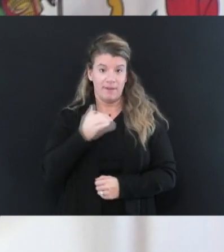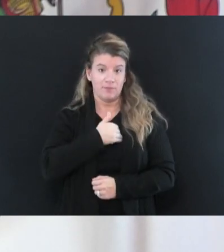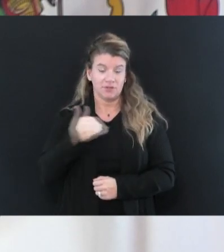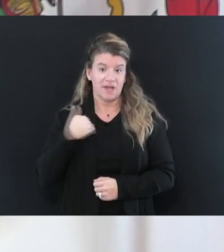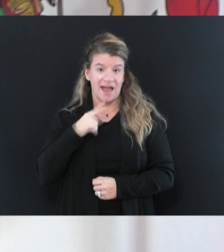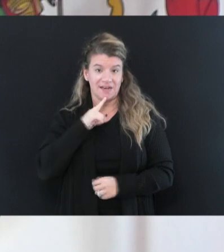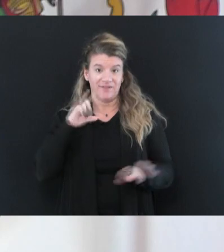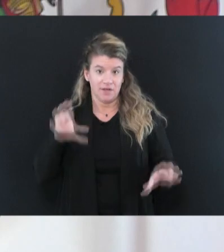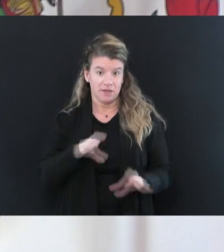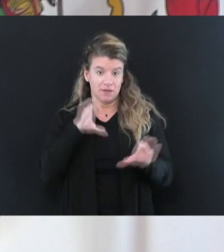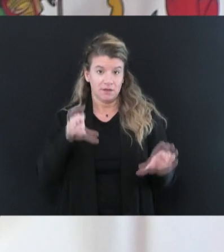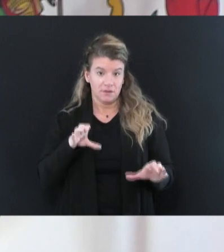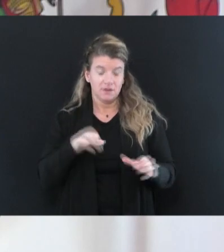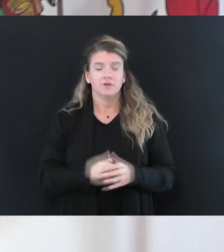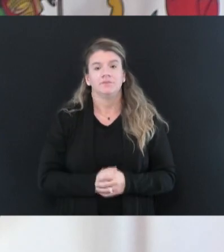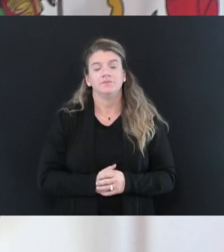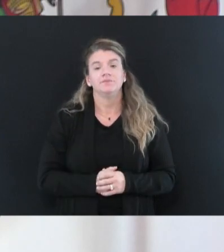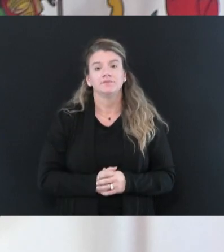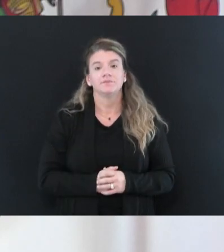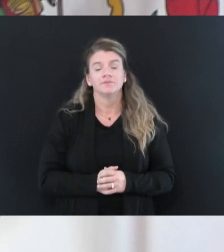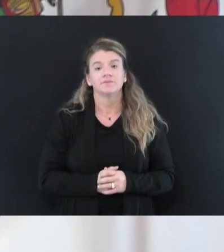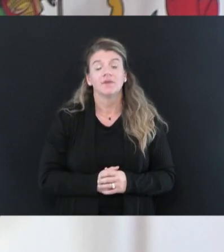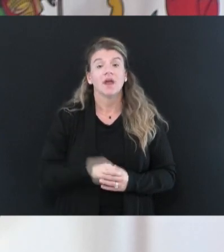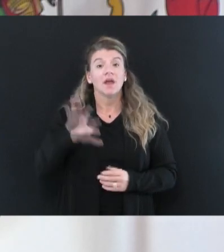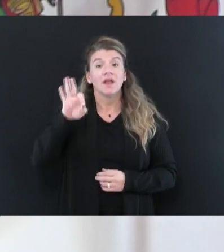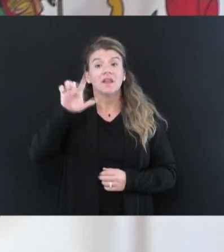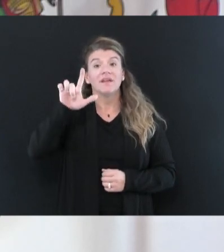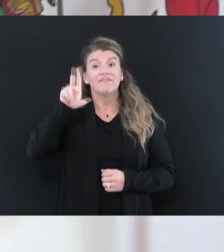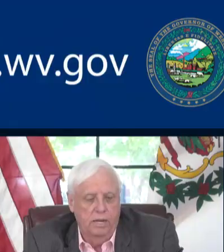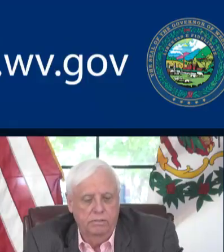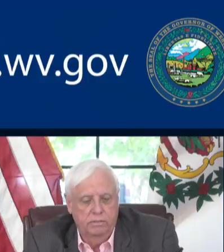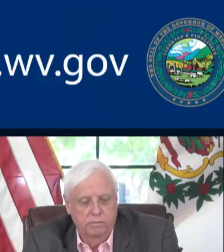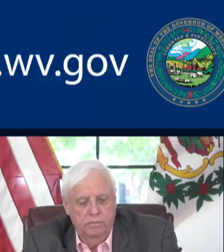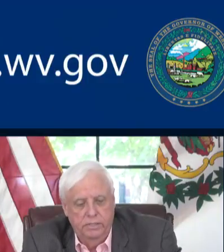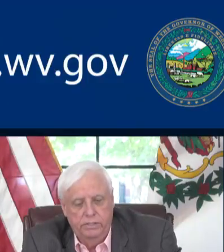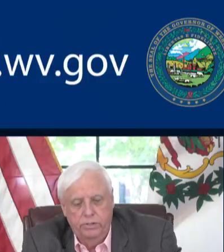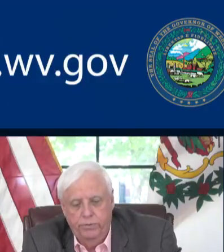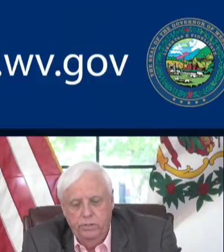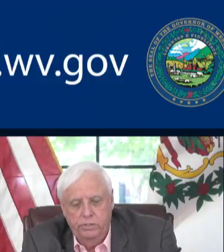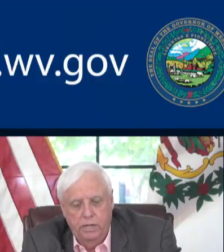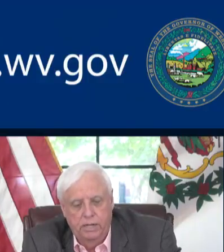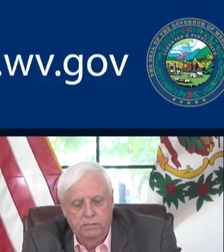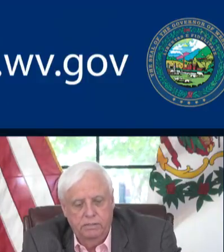active. You know, for the flu vaccine, get your flu shots.